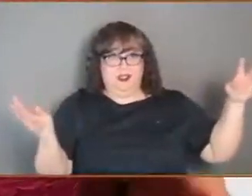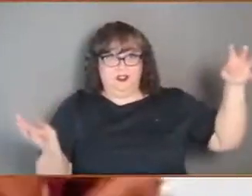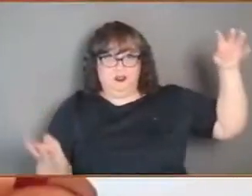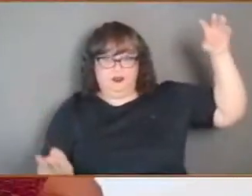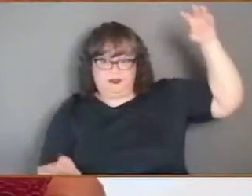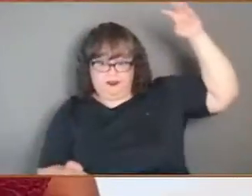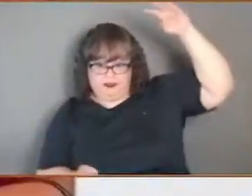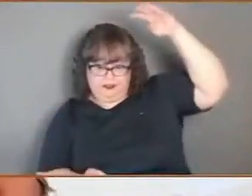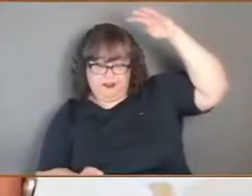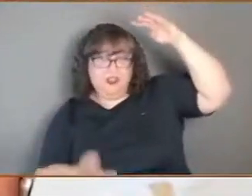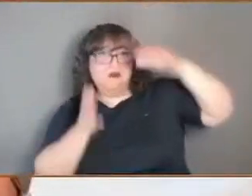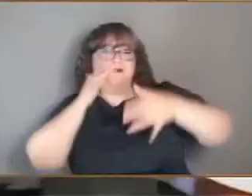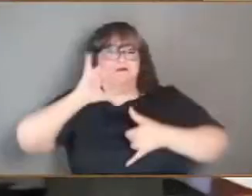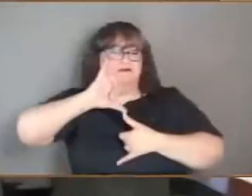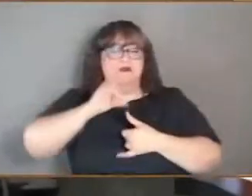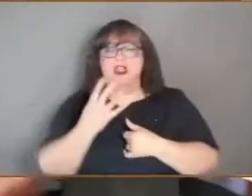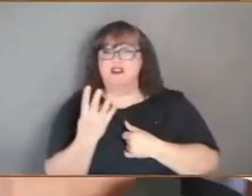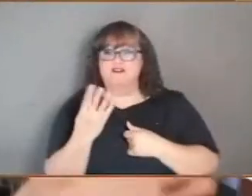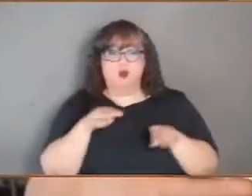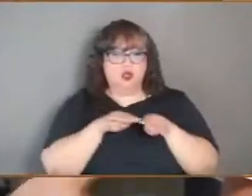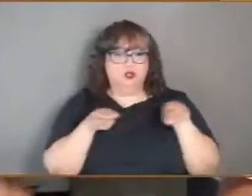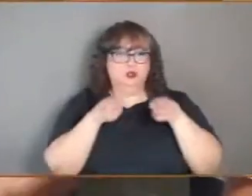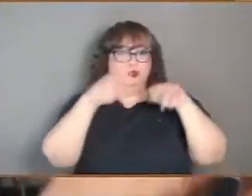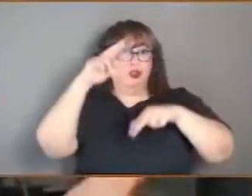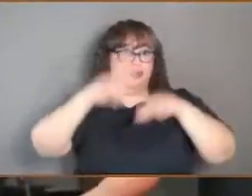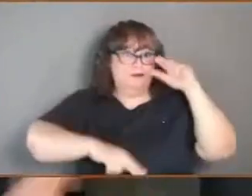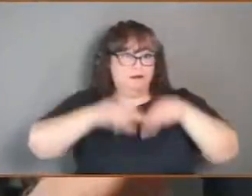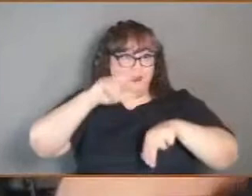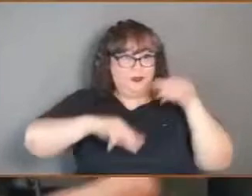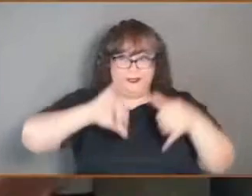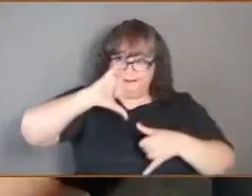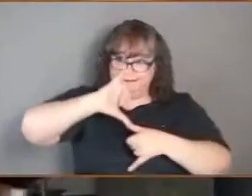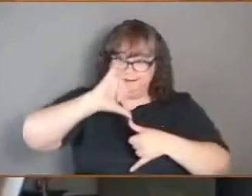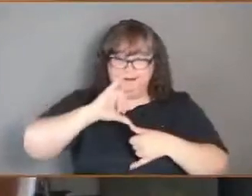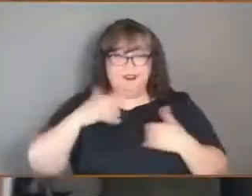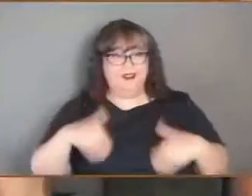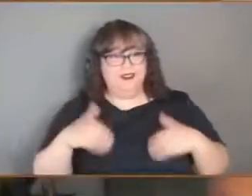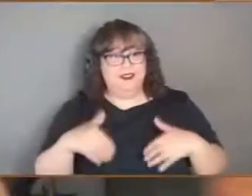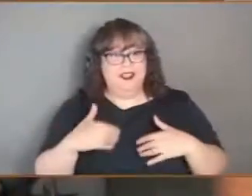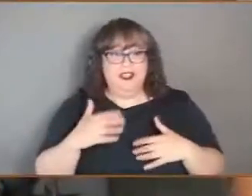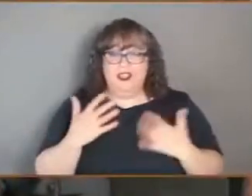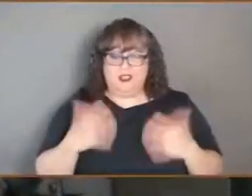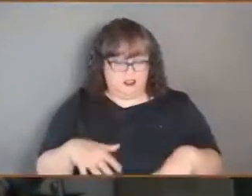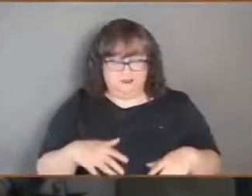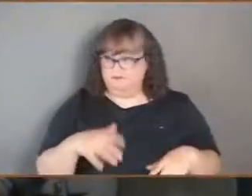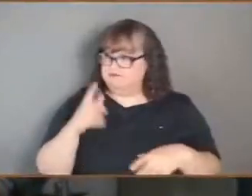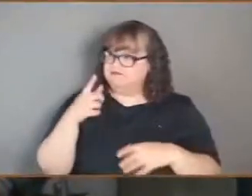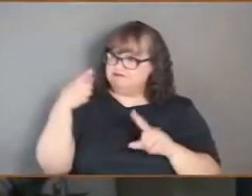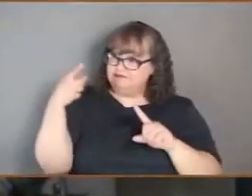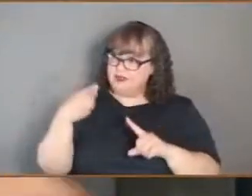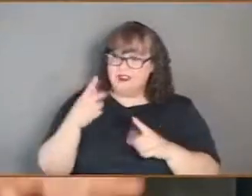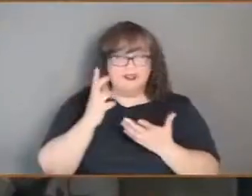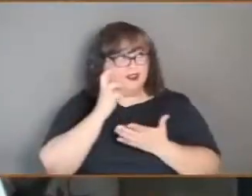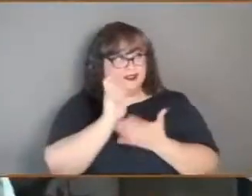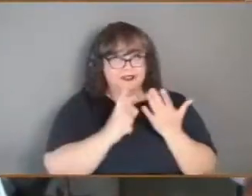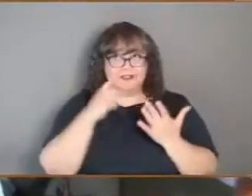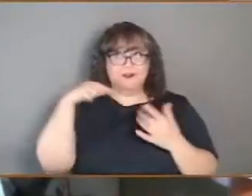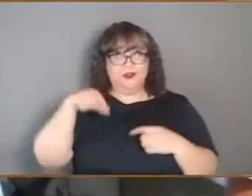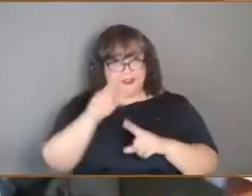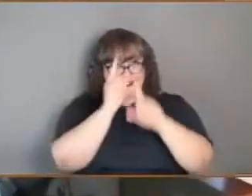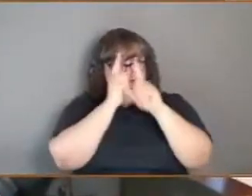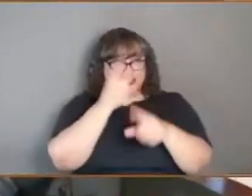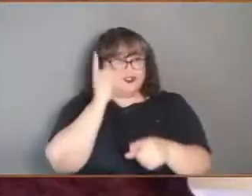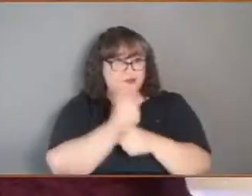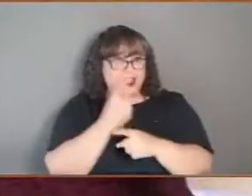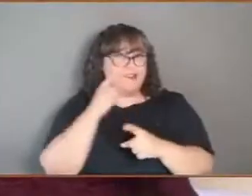be as tall as a 4-story building. And why do the solar panels need to be that massive? They're specifically designed for this mission for this exact reason, too. Yes,